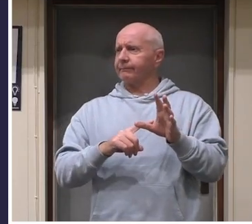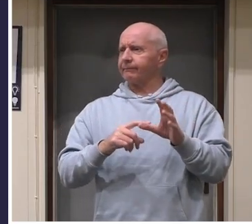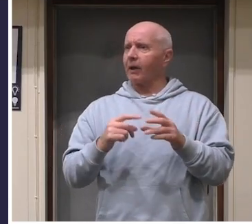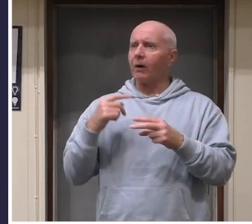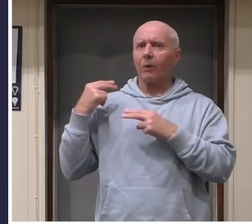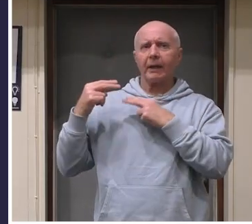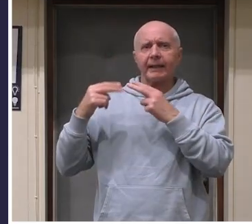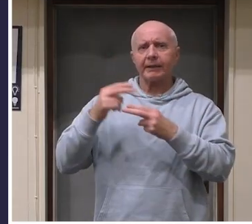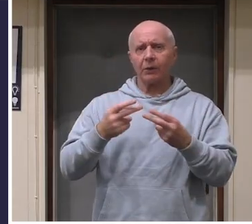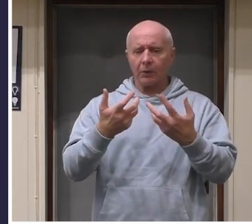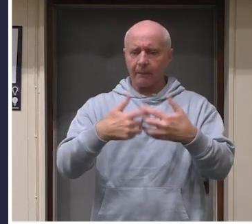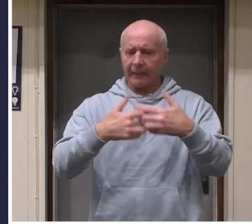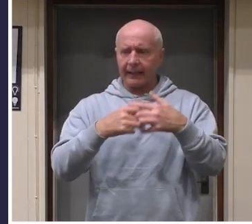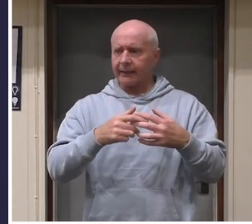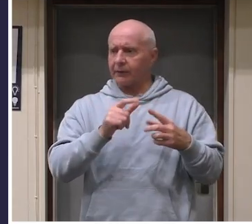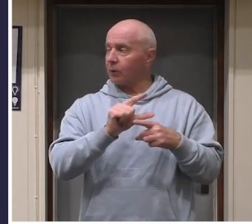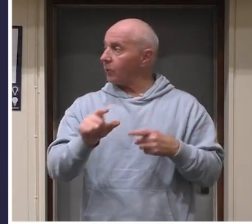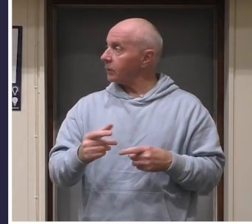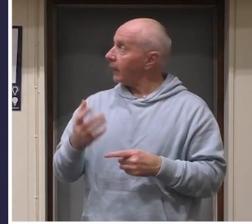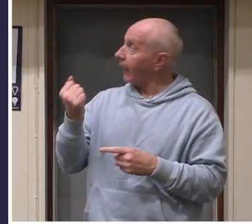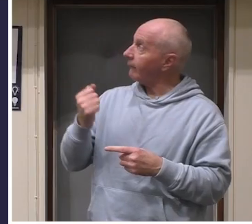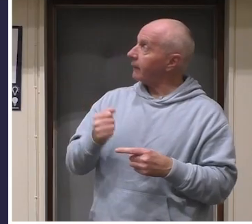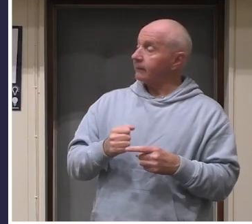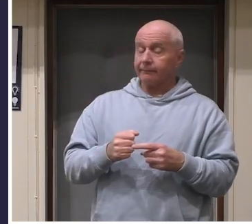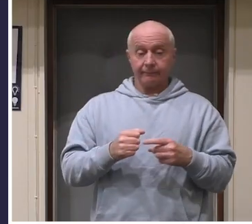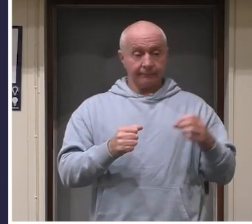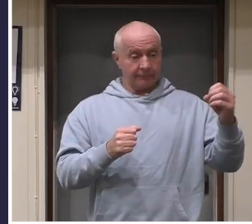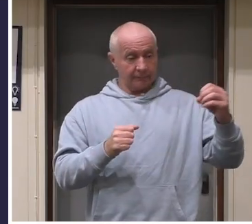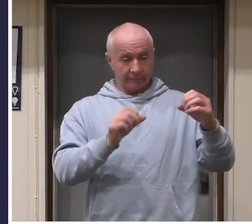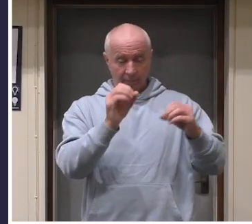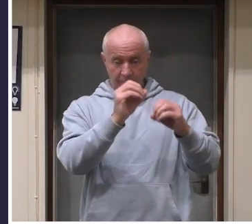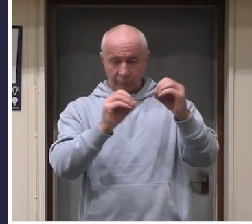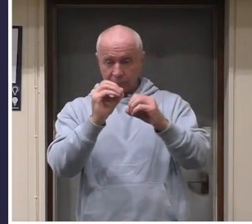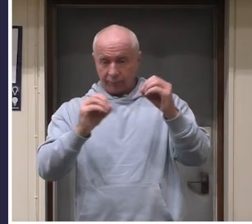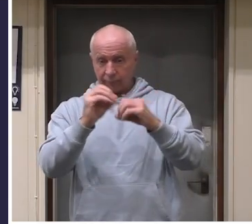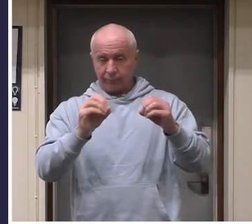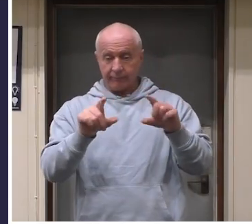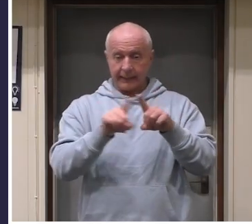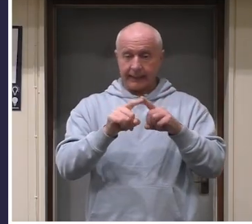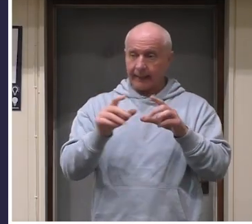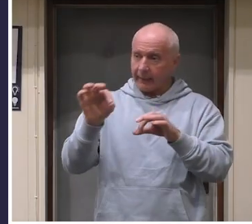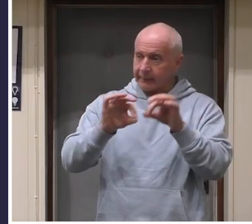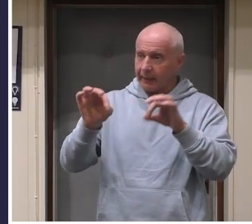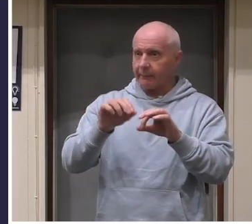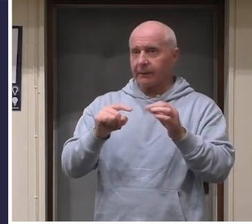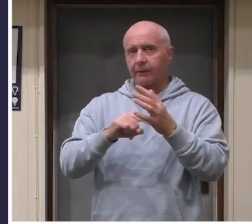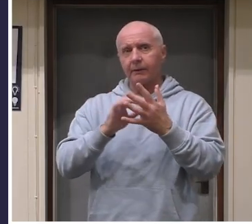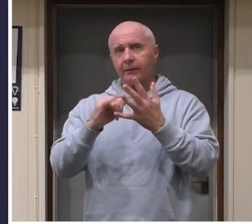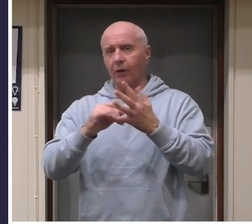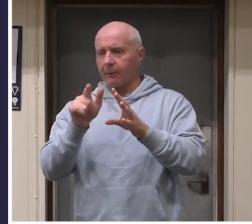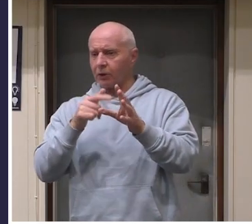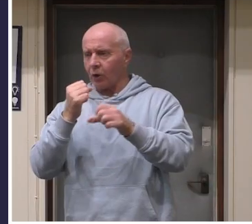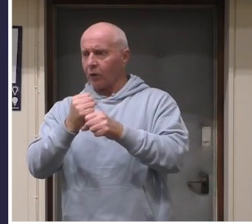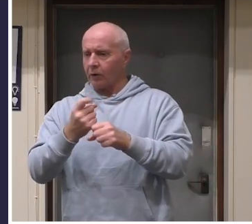to this question. If I have electrons coming out of a source, and I do the exact same experiment that Thomas Young did 100 years